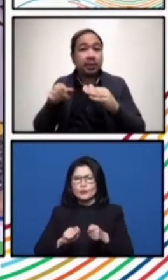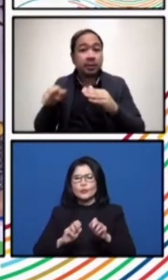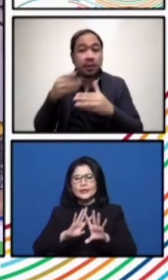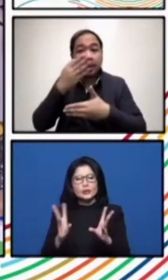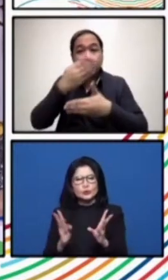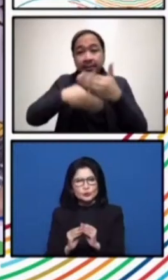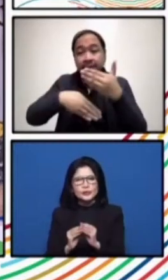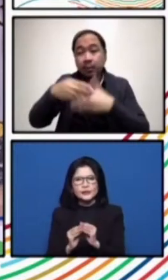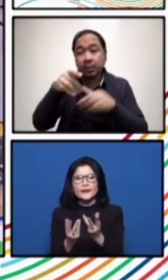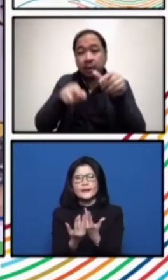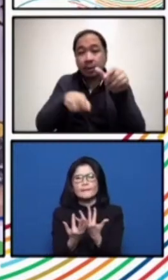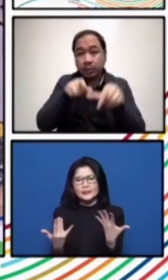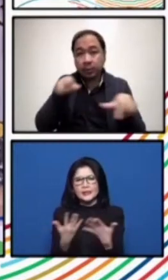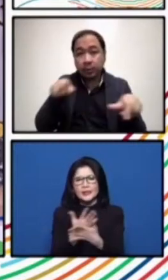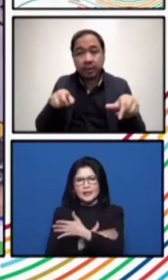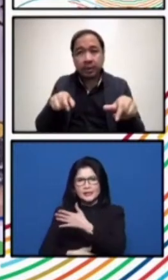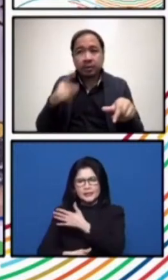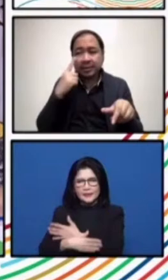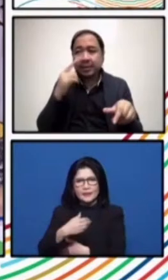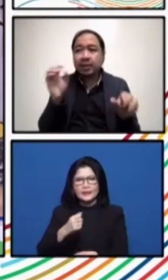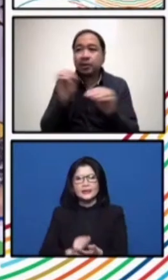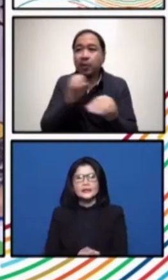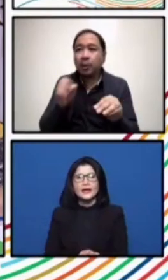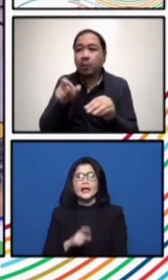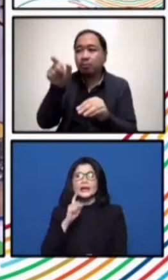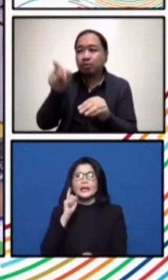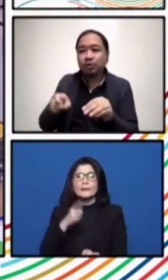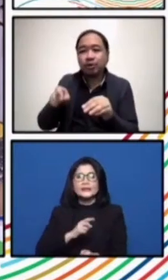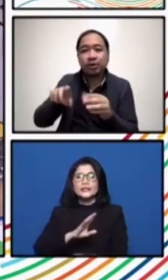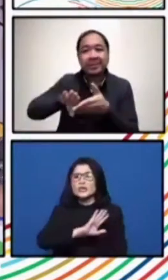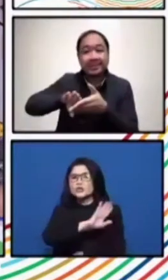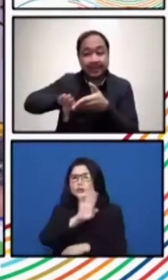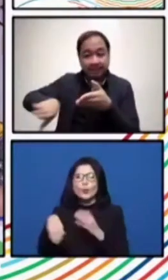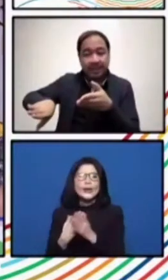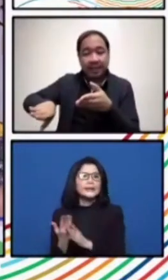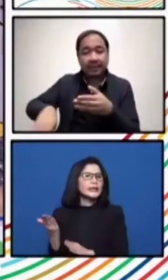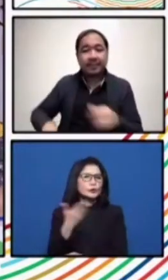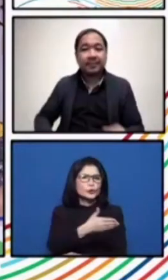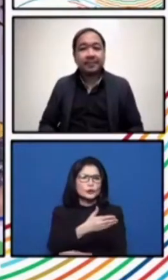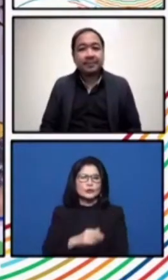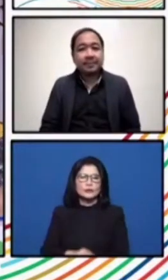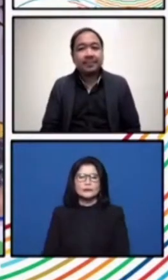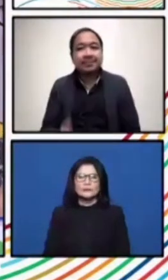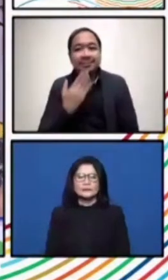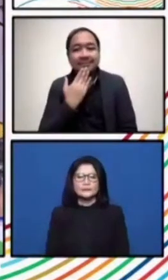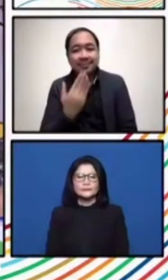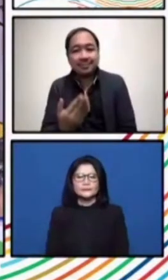to ensure that no one is Left Behind thank you